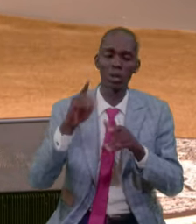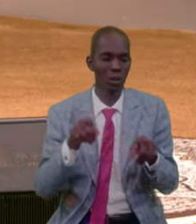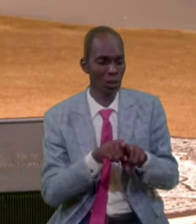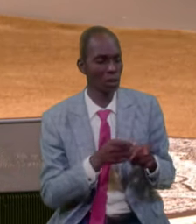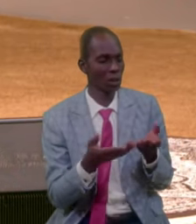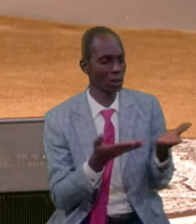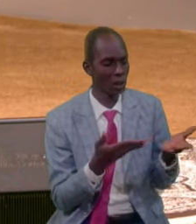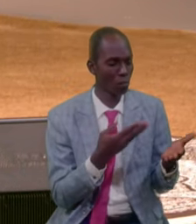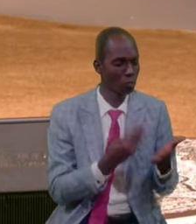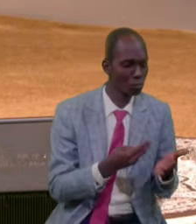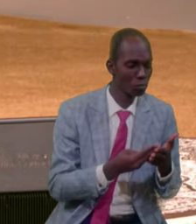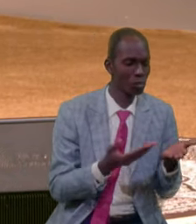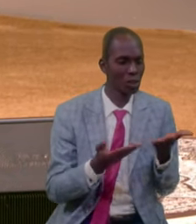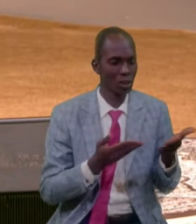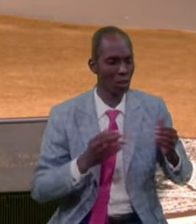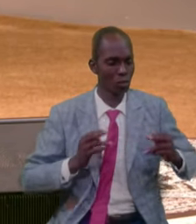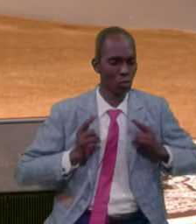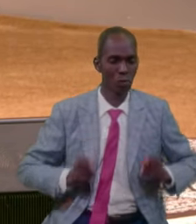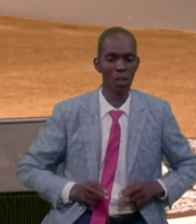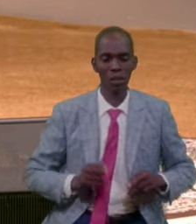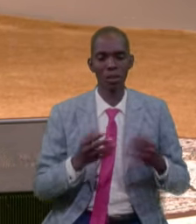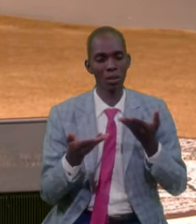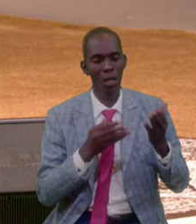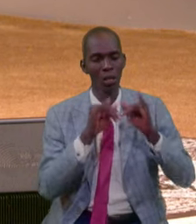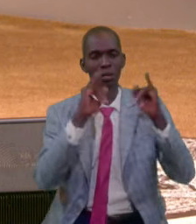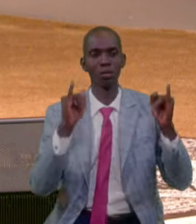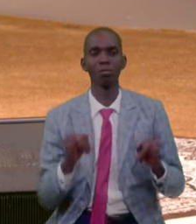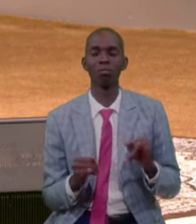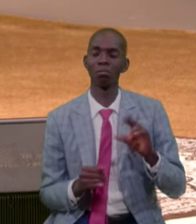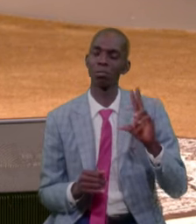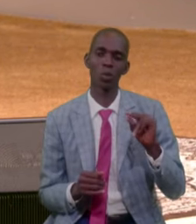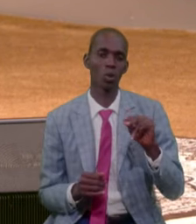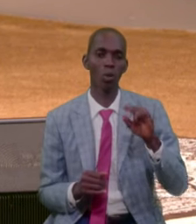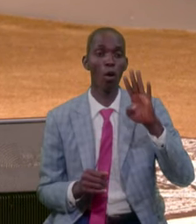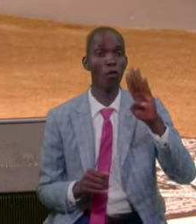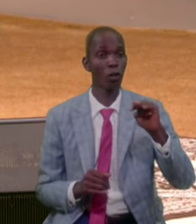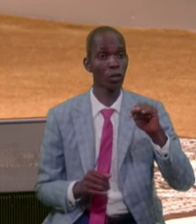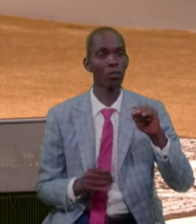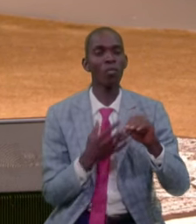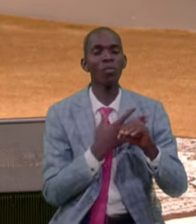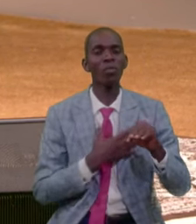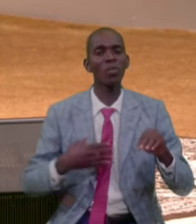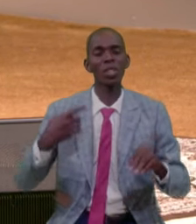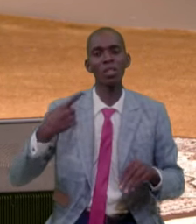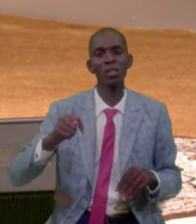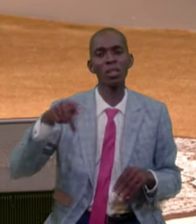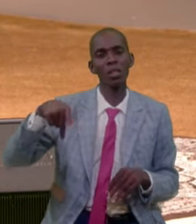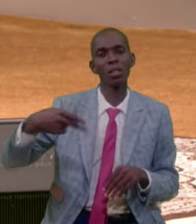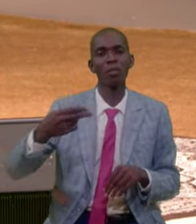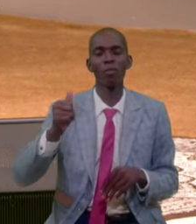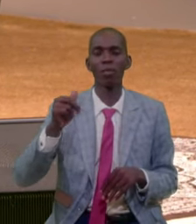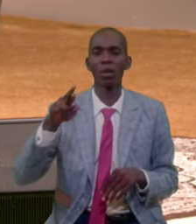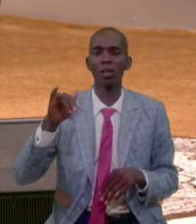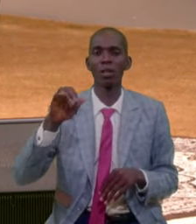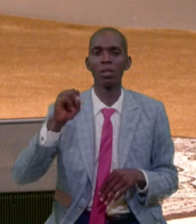the Pharisees also, who were covetous, heard all these